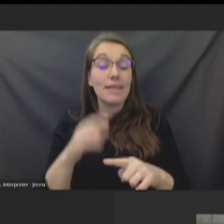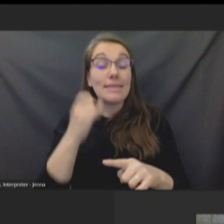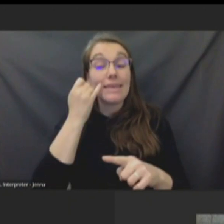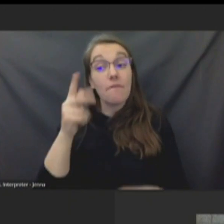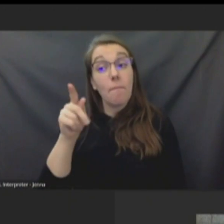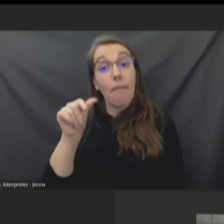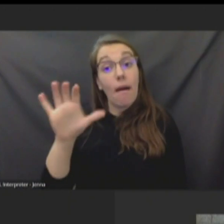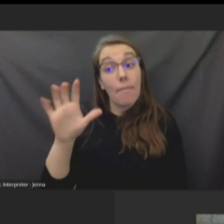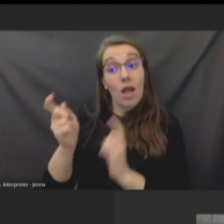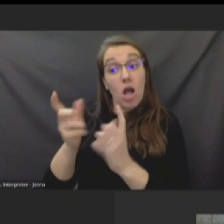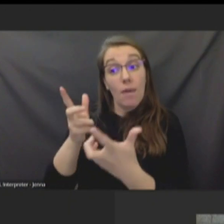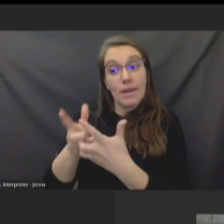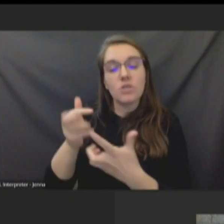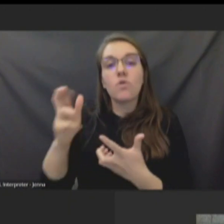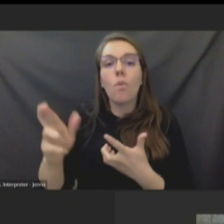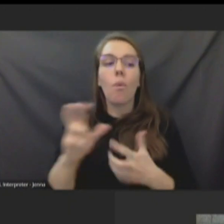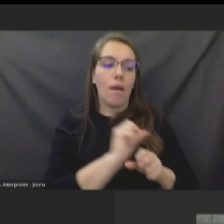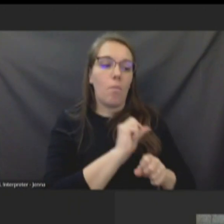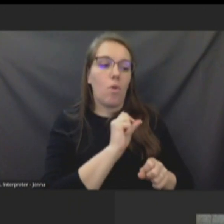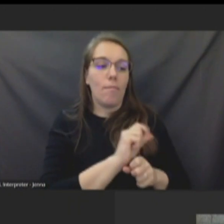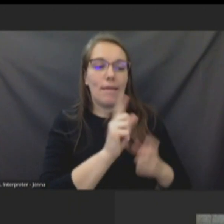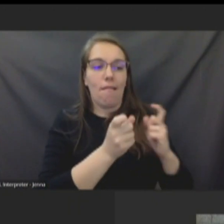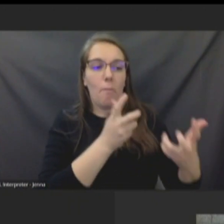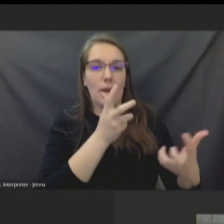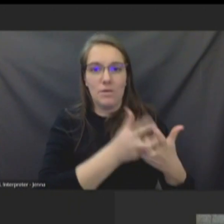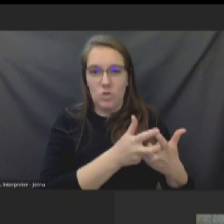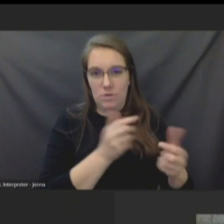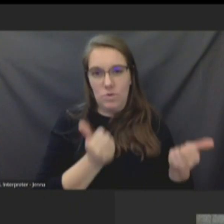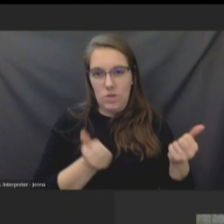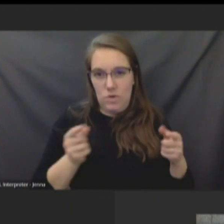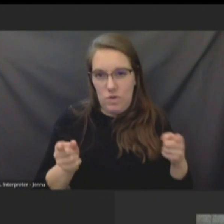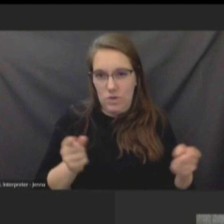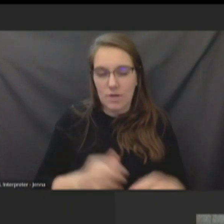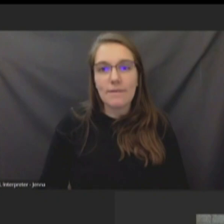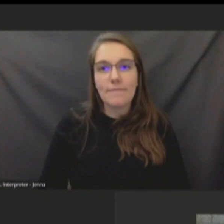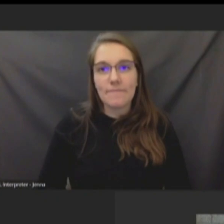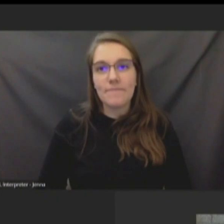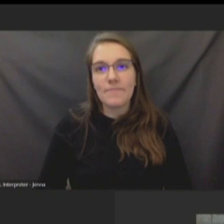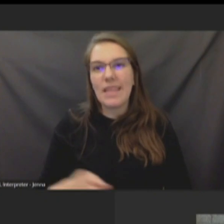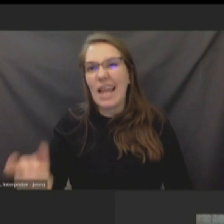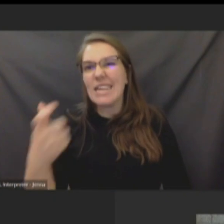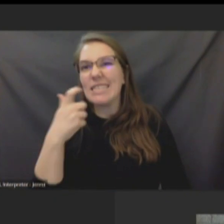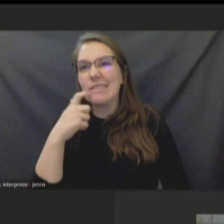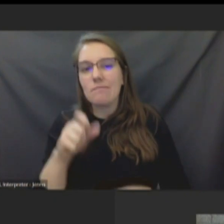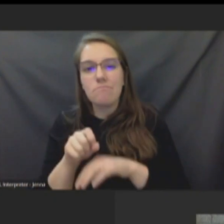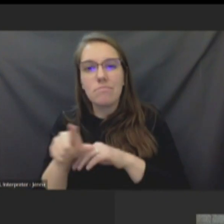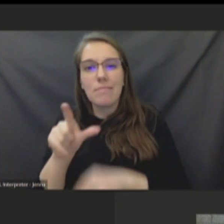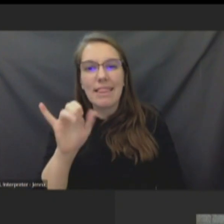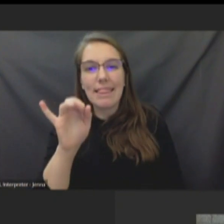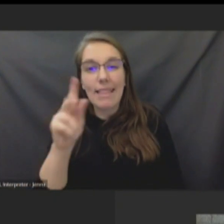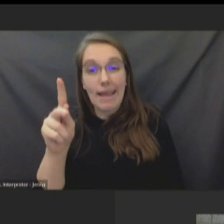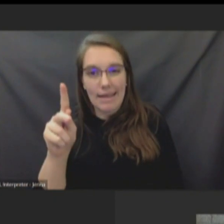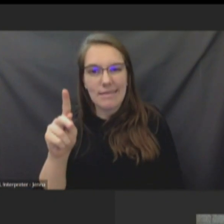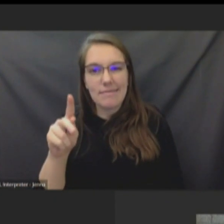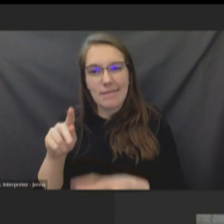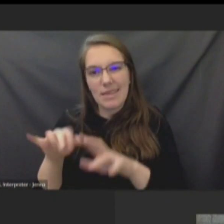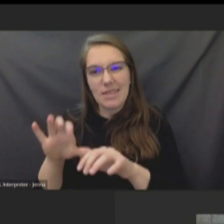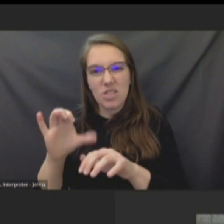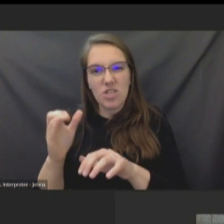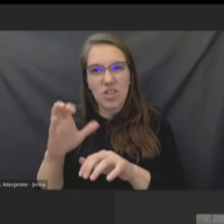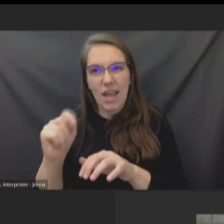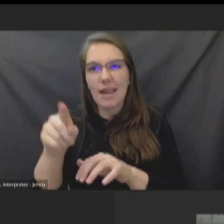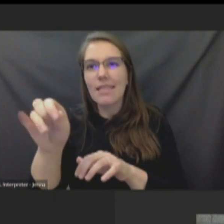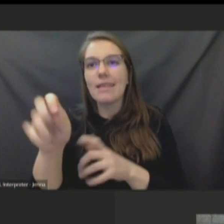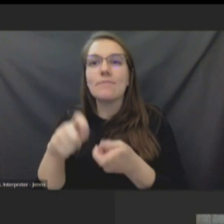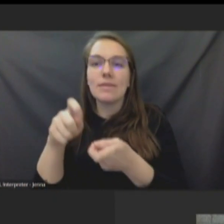and employment context. So in the guidance, and I did put in the chat, the first link that I put in the chat is sort of the specific reasonable